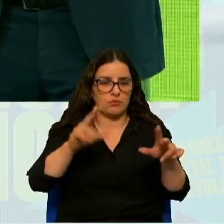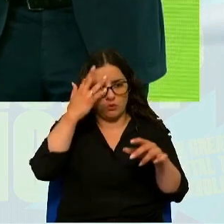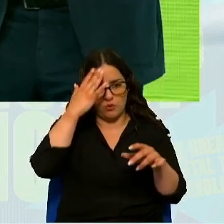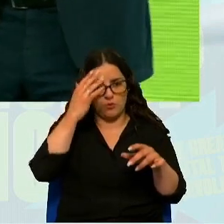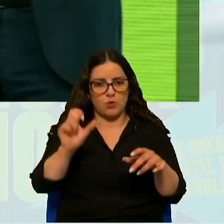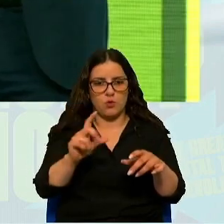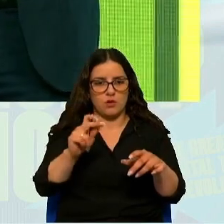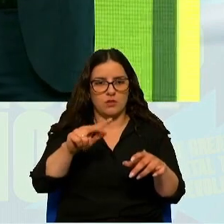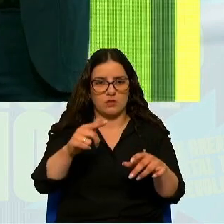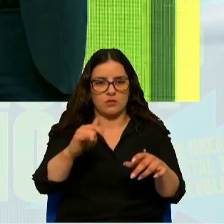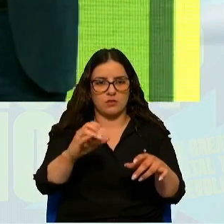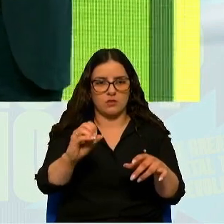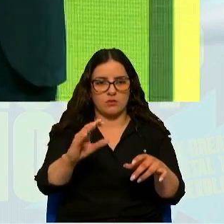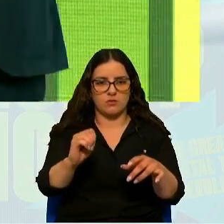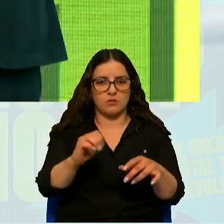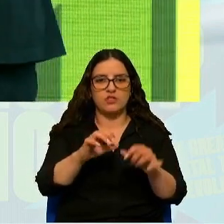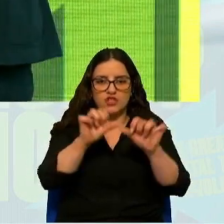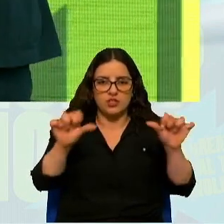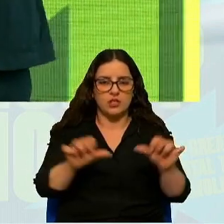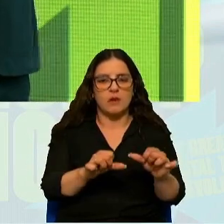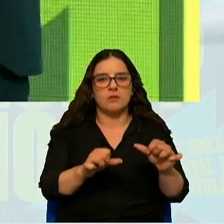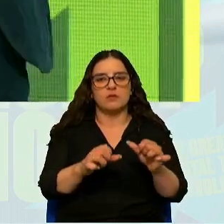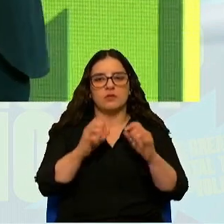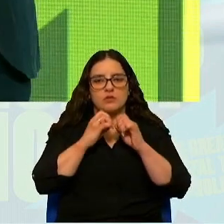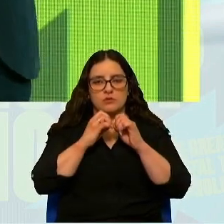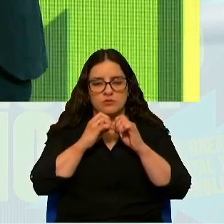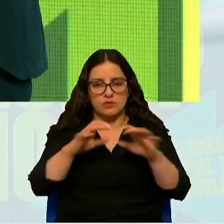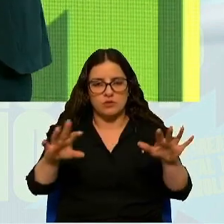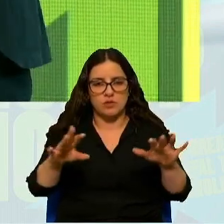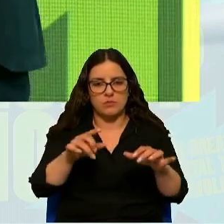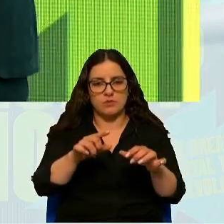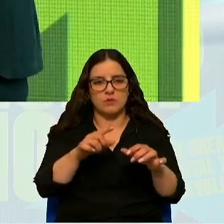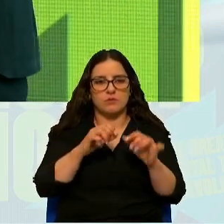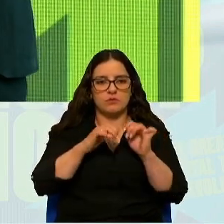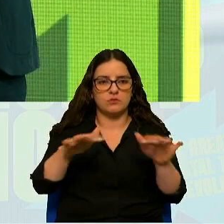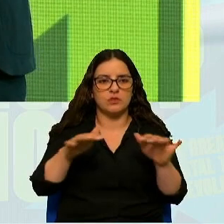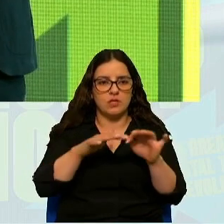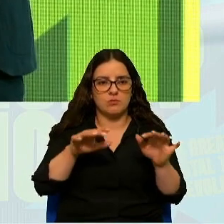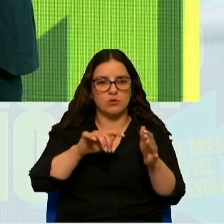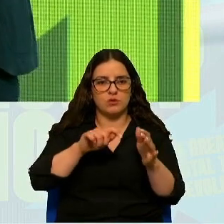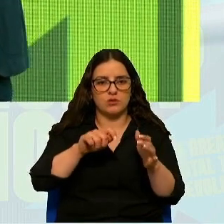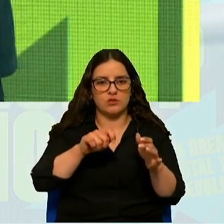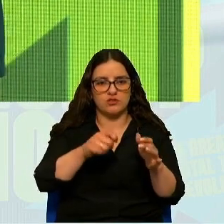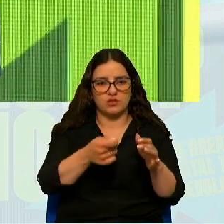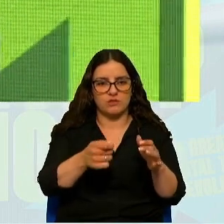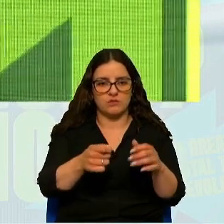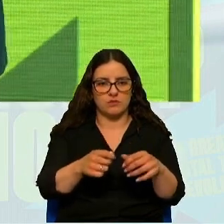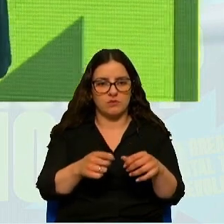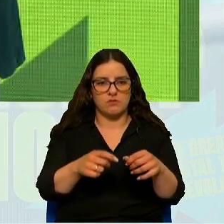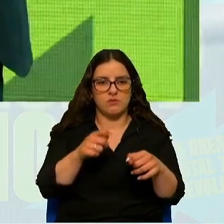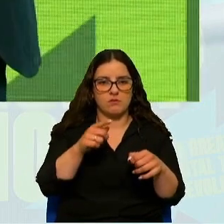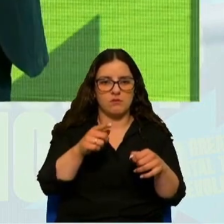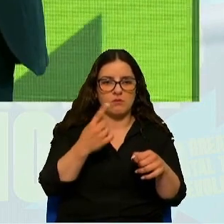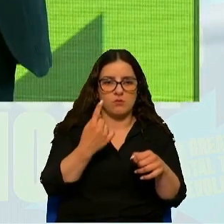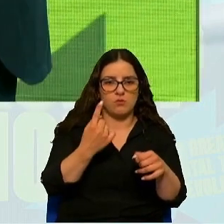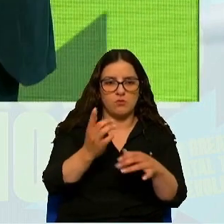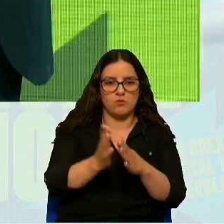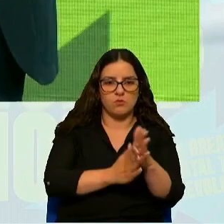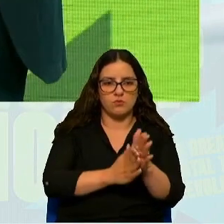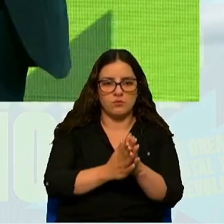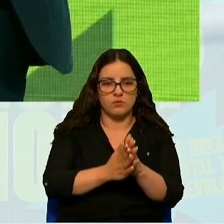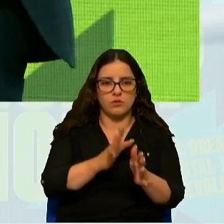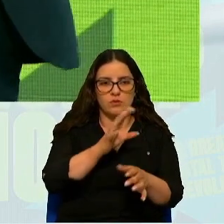and distribution. And then these systems that distribute key to system one that